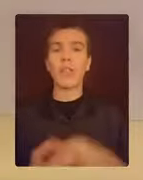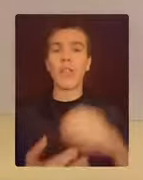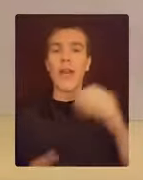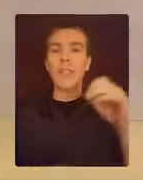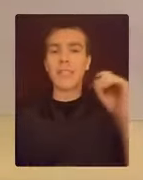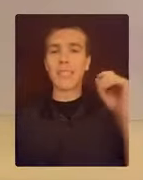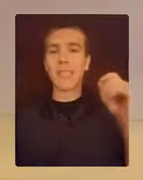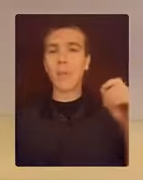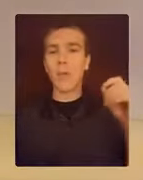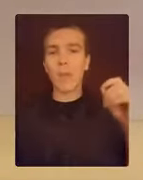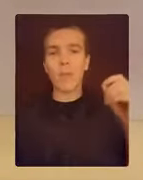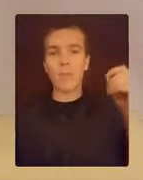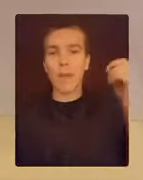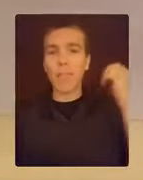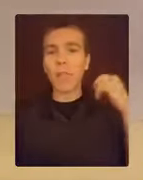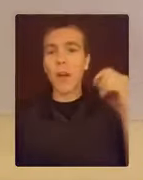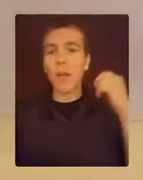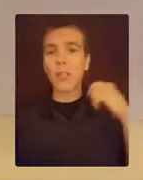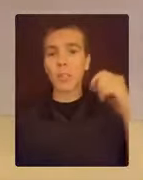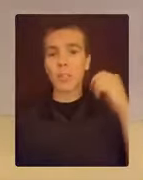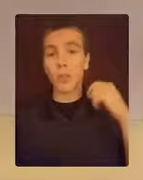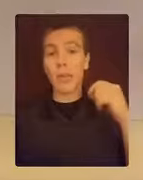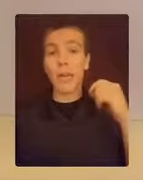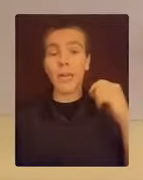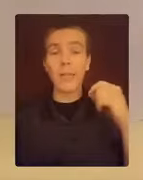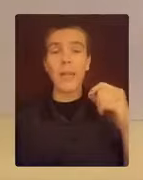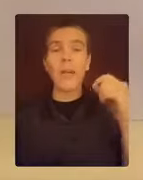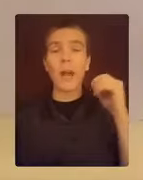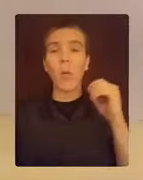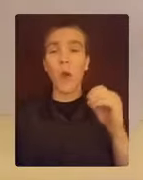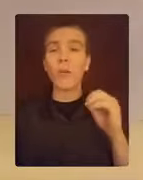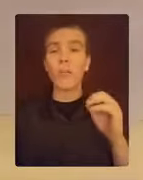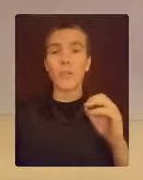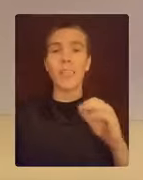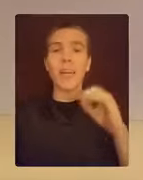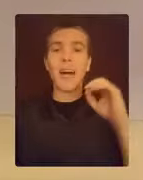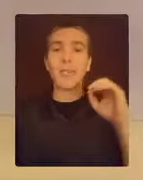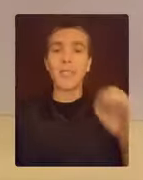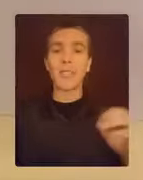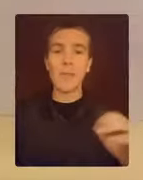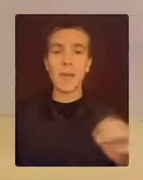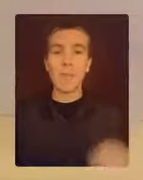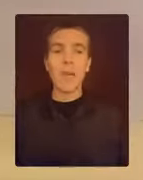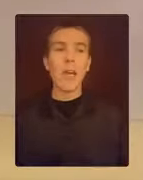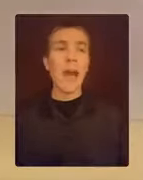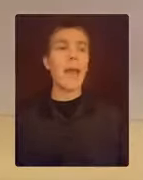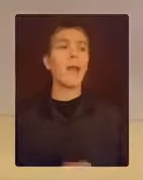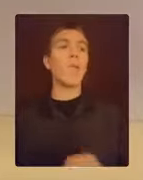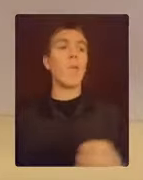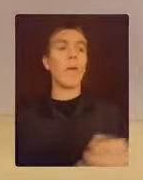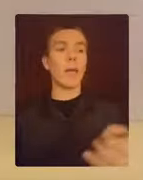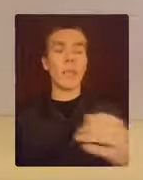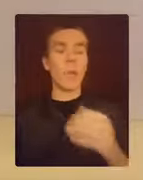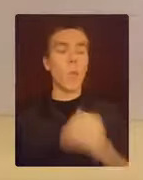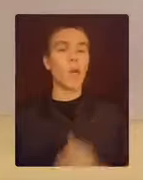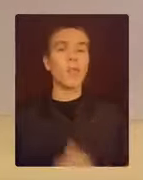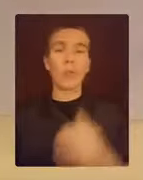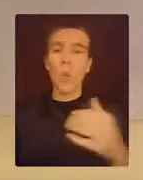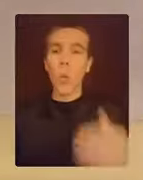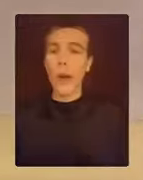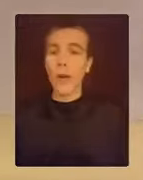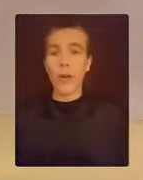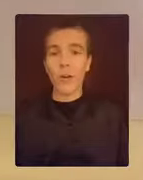just that is a symbol that my subconscious has created that alerts me that I am sleeping. And like I said,